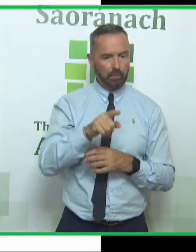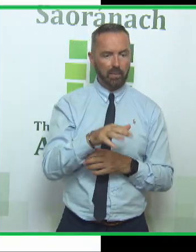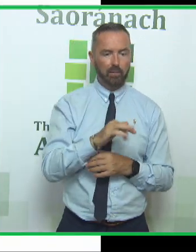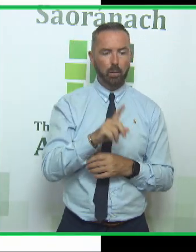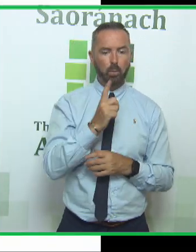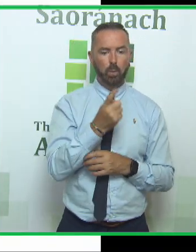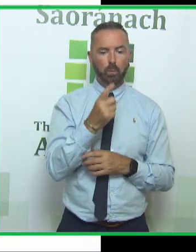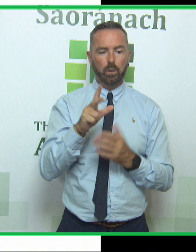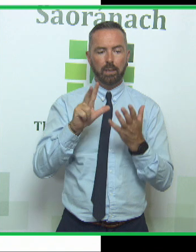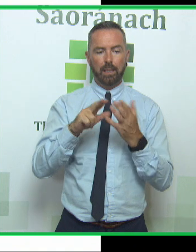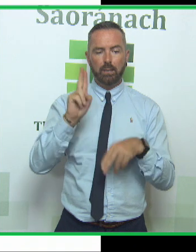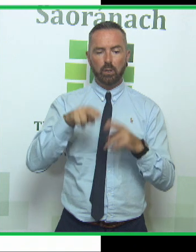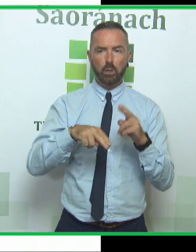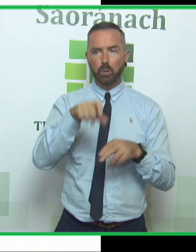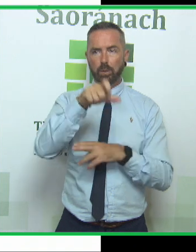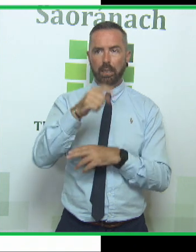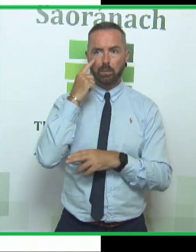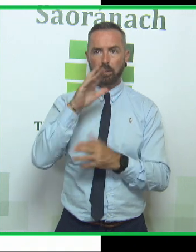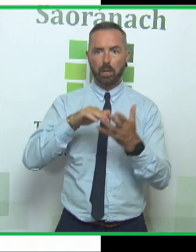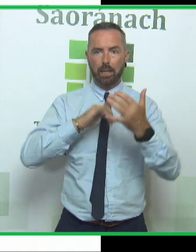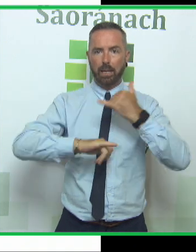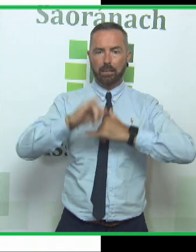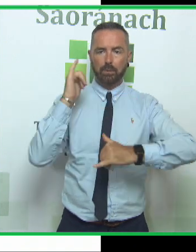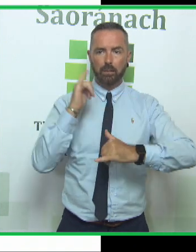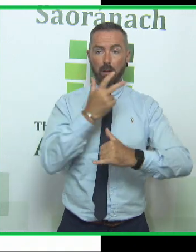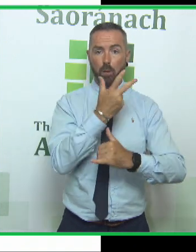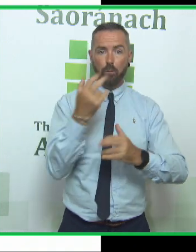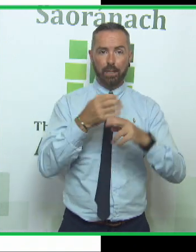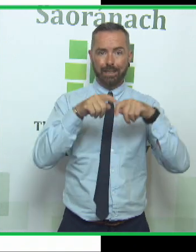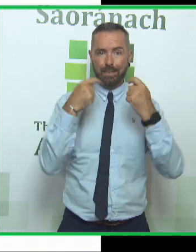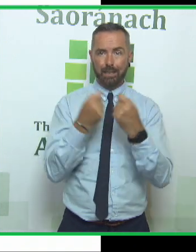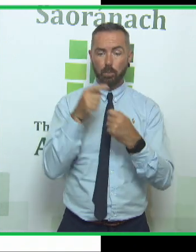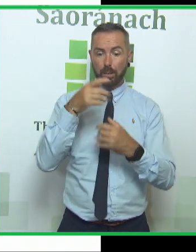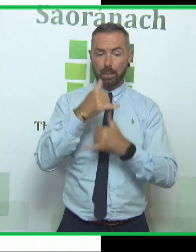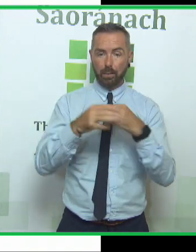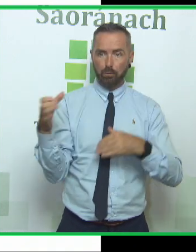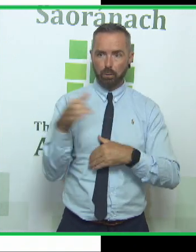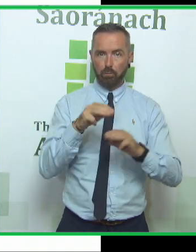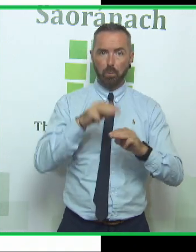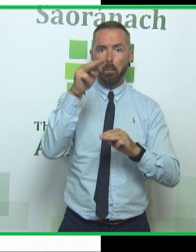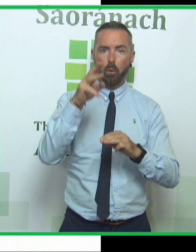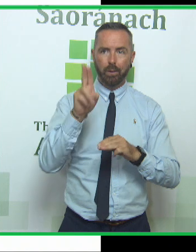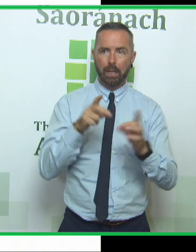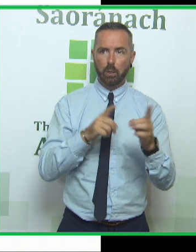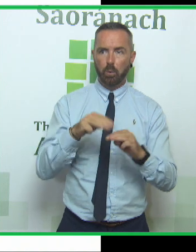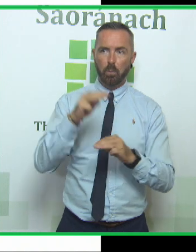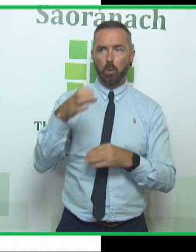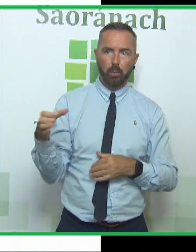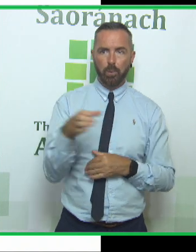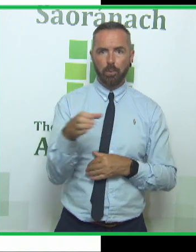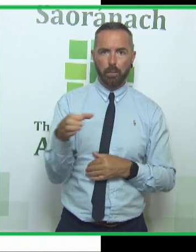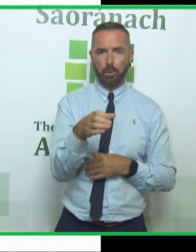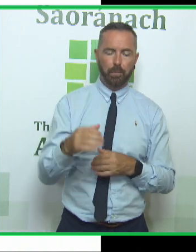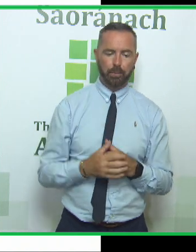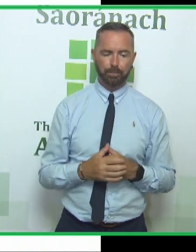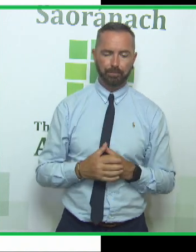clients that we saw last year. There were 3 of us working in the team at that stage. Thankfully, we're recruiting this year. We'll have more so we can do more. But this